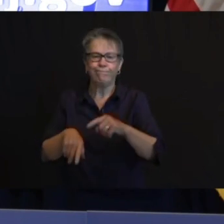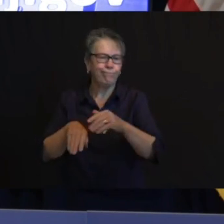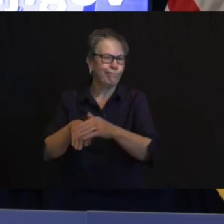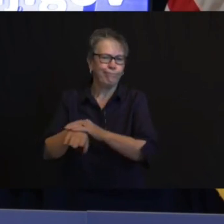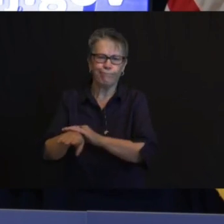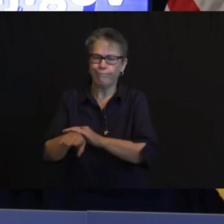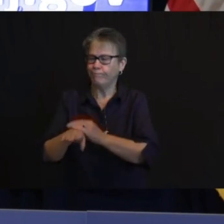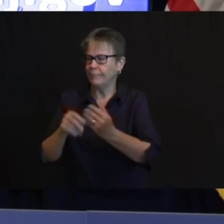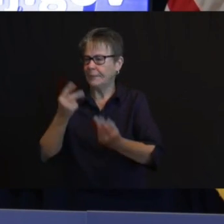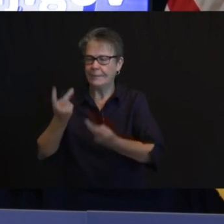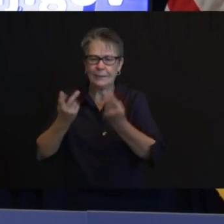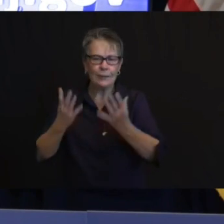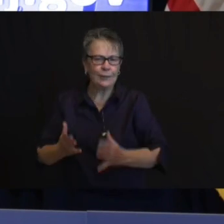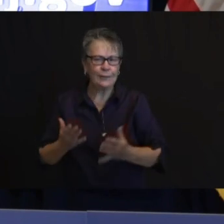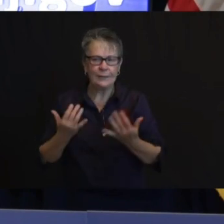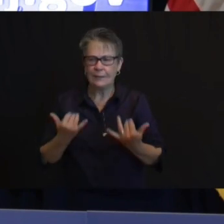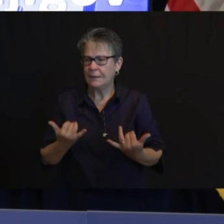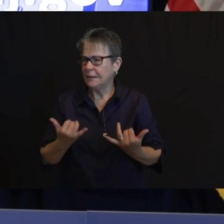limited exceptions.